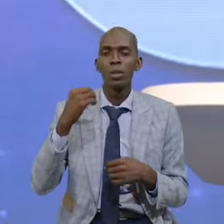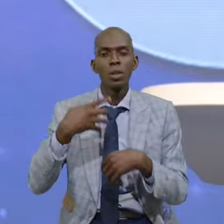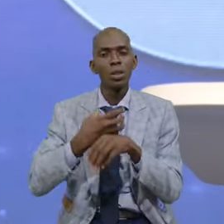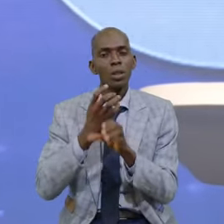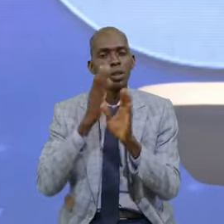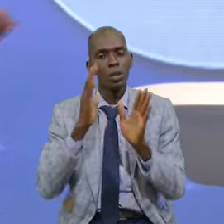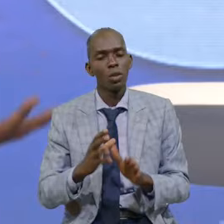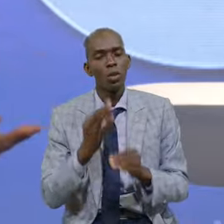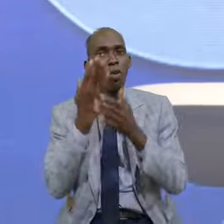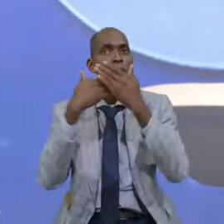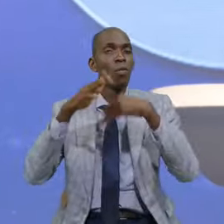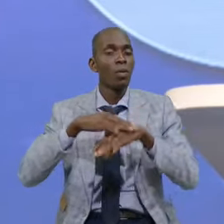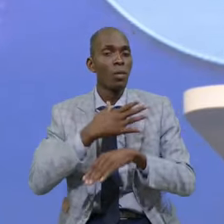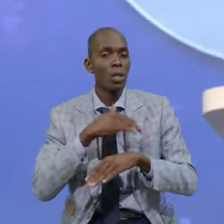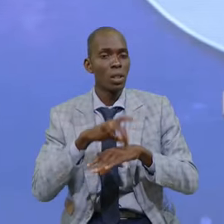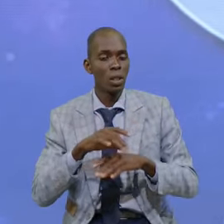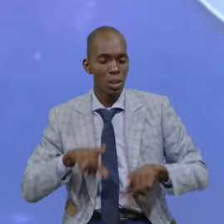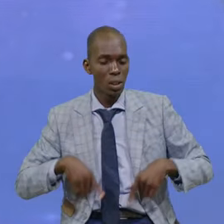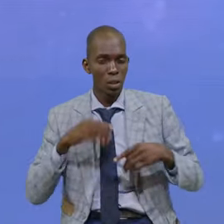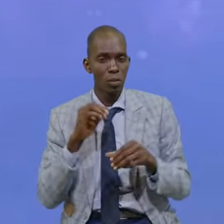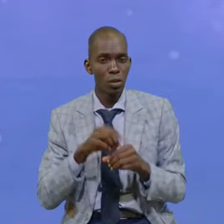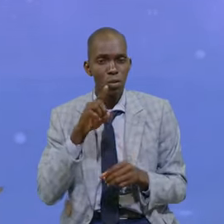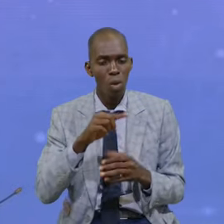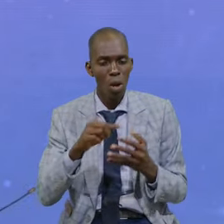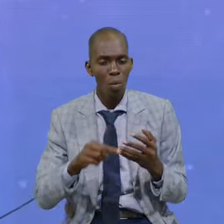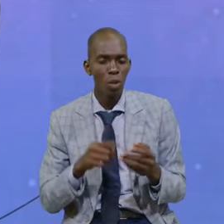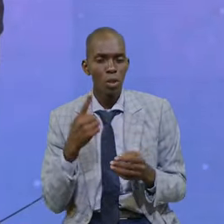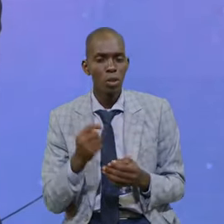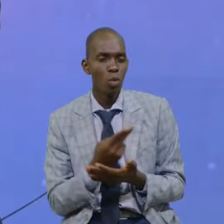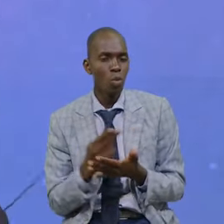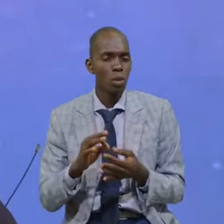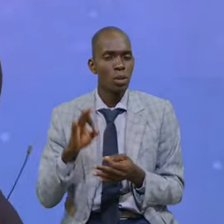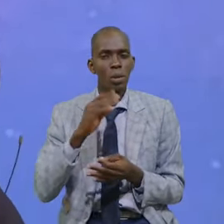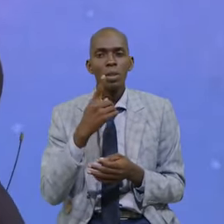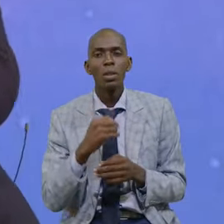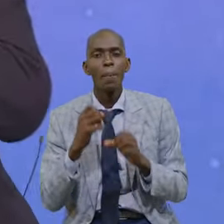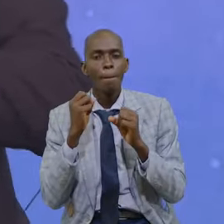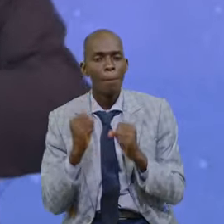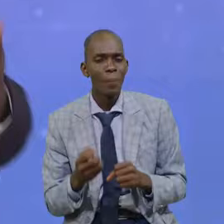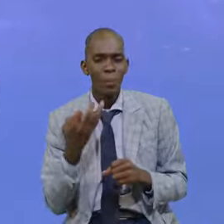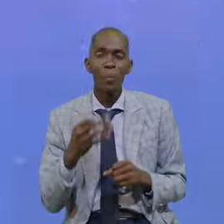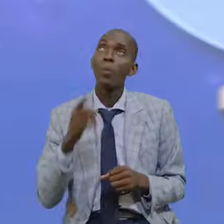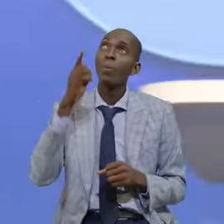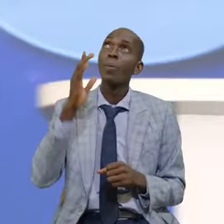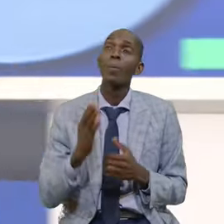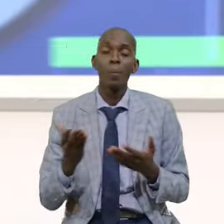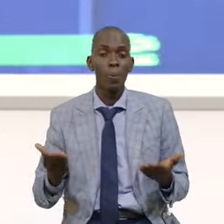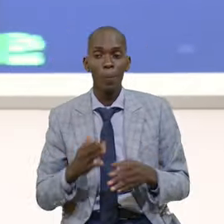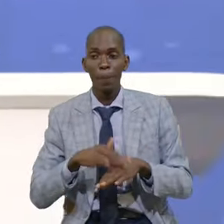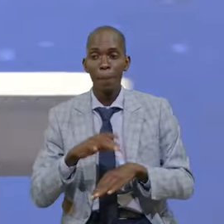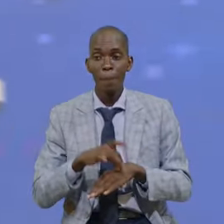earth, dwells in you, and when the Holy Ghost, the power of God here on earth, when he